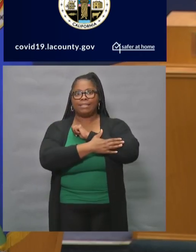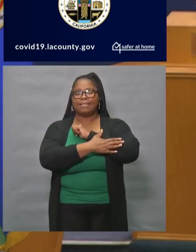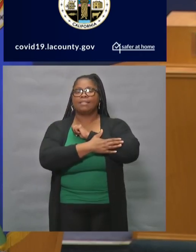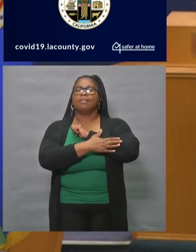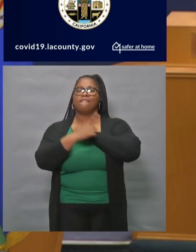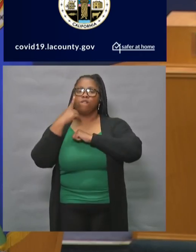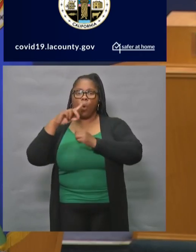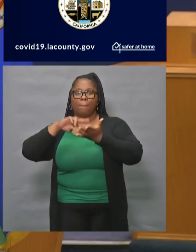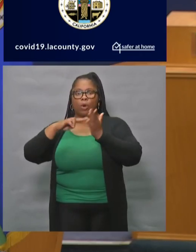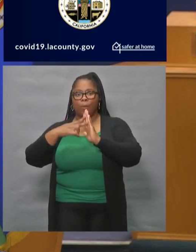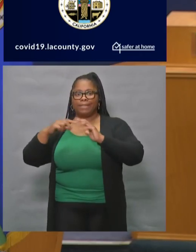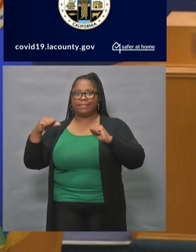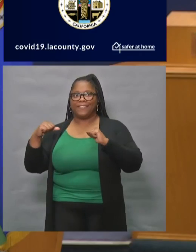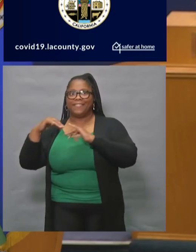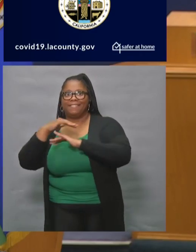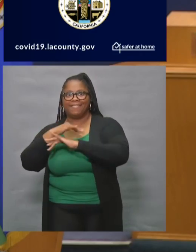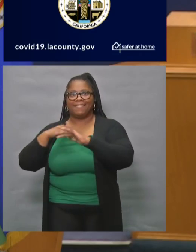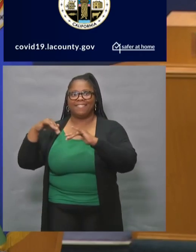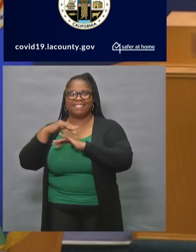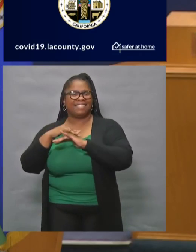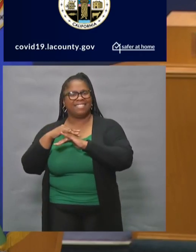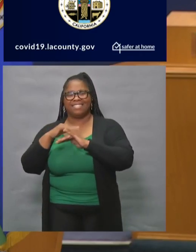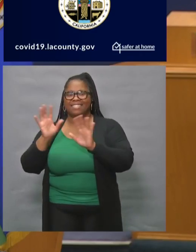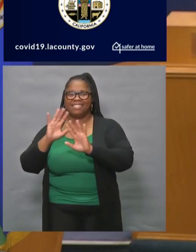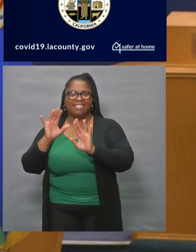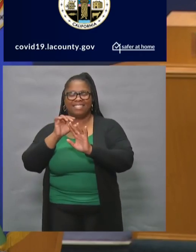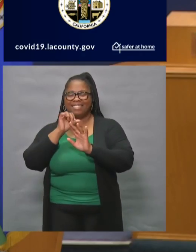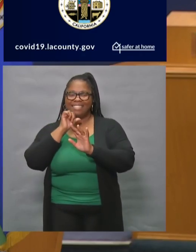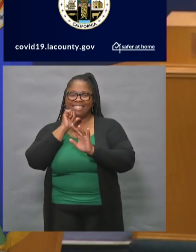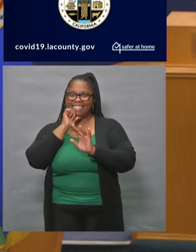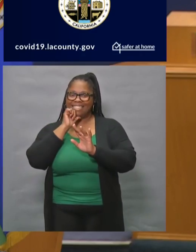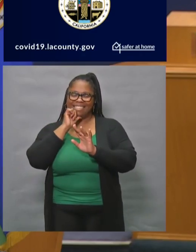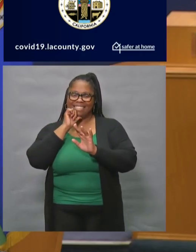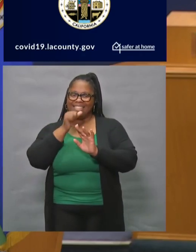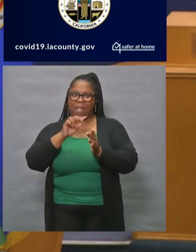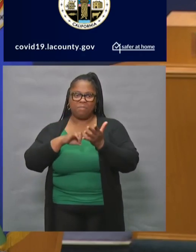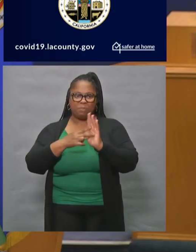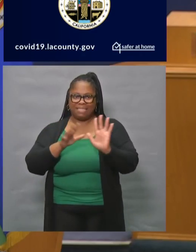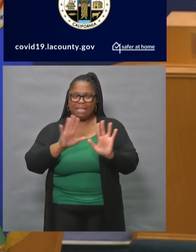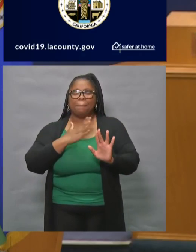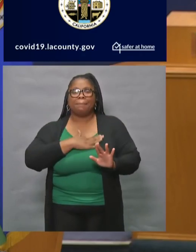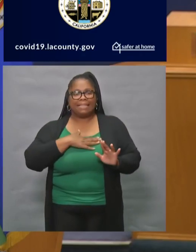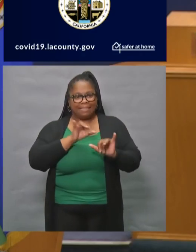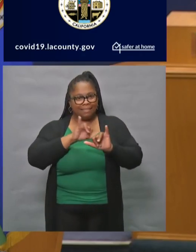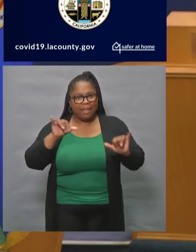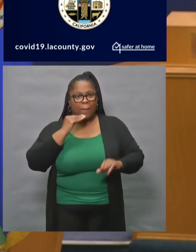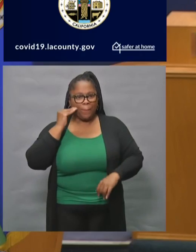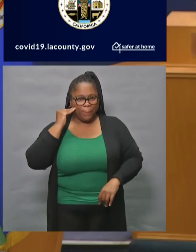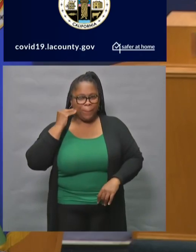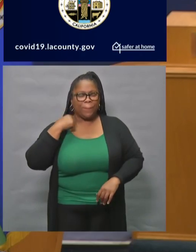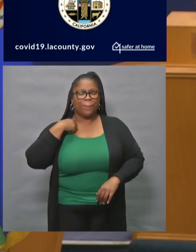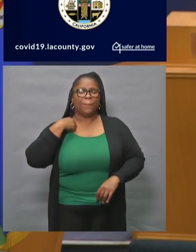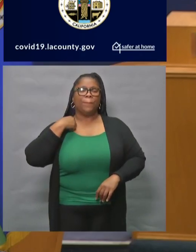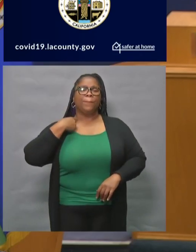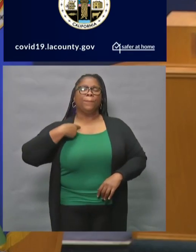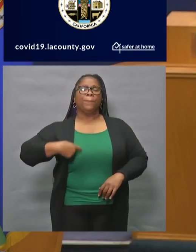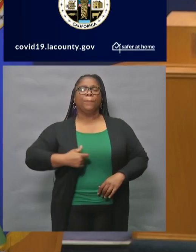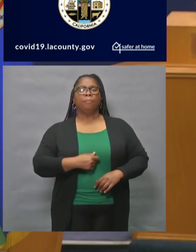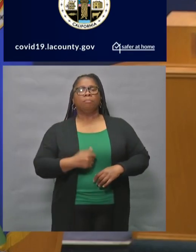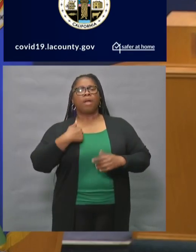places that aren't really meant for them to be congregating. So we're going to ask you all to stay home. I do want to answer